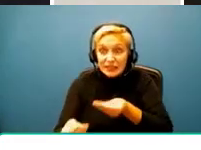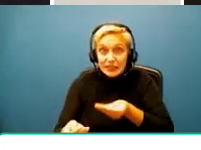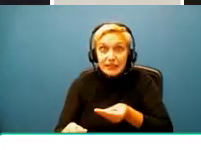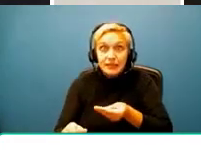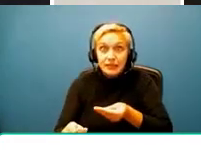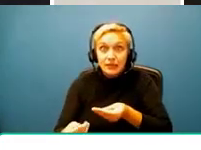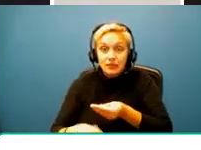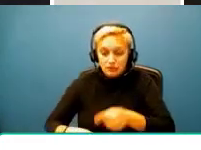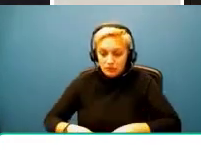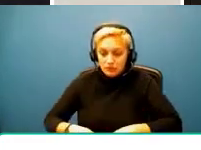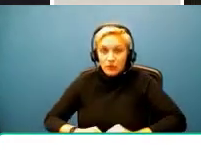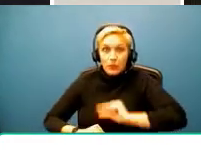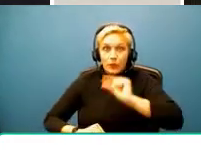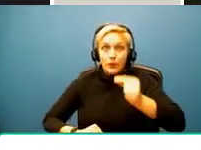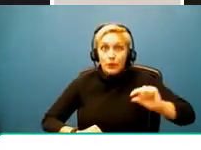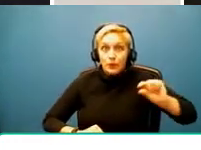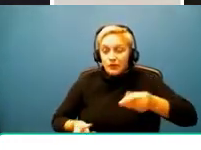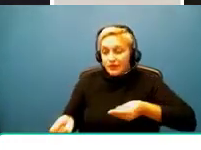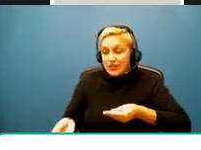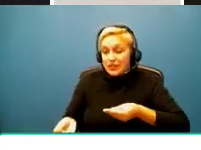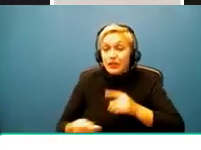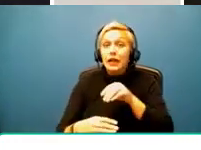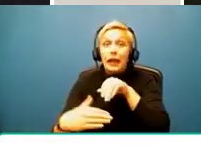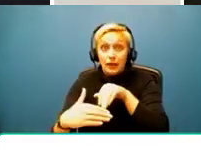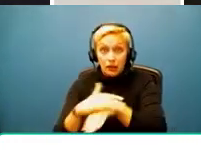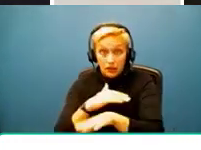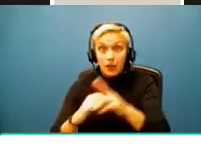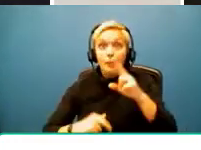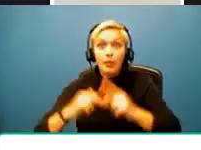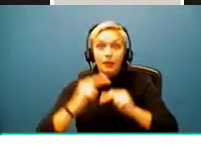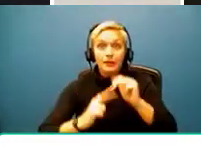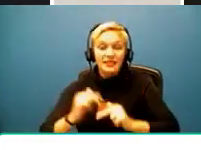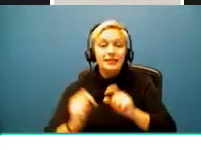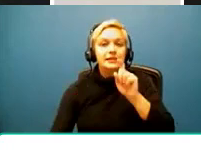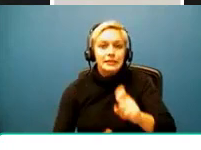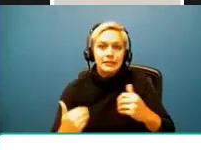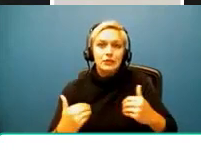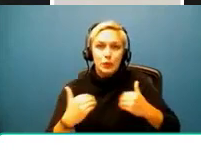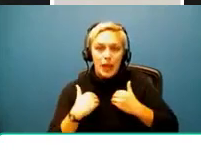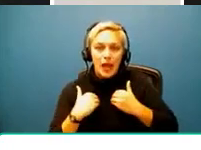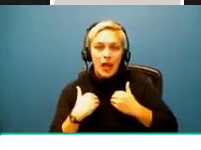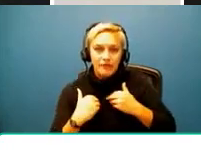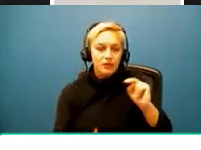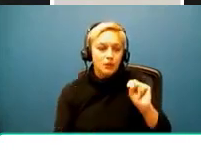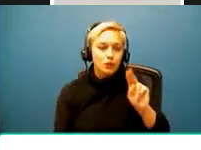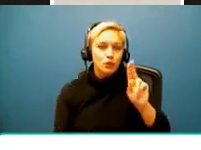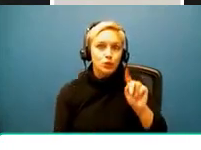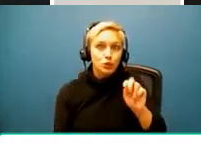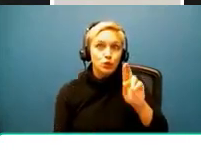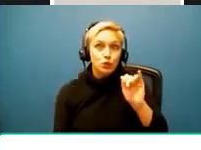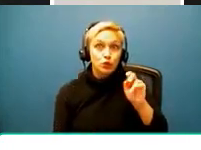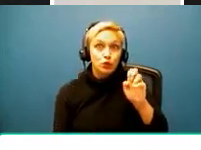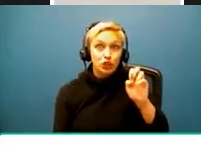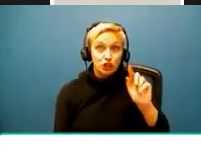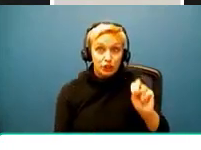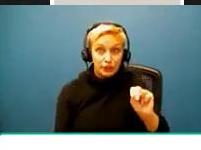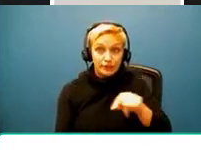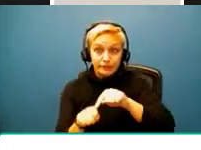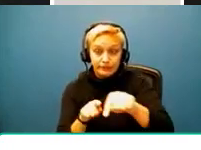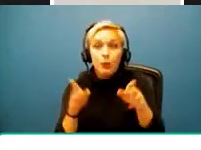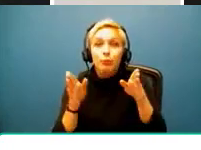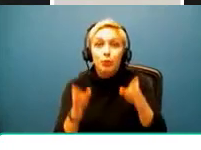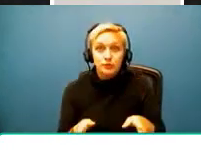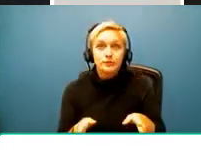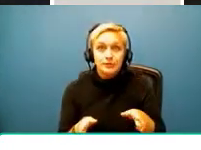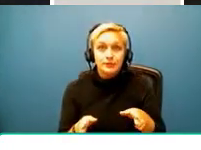need to be able to have a need for nutrition. And again, Iris had mentioned thinking about not necessarily what it